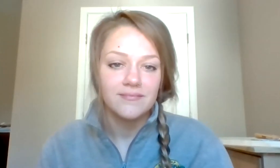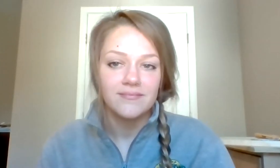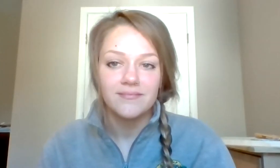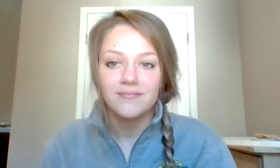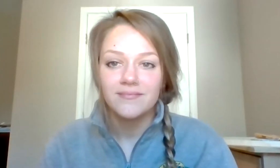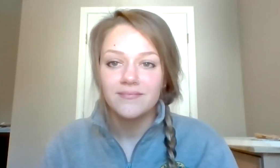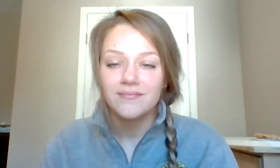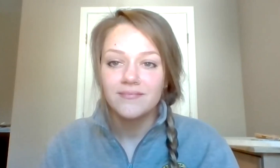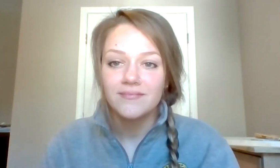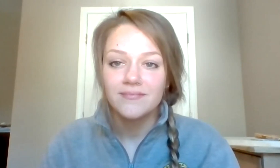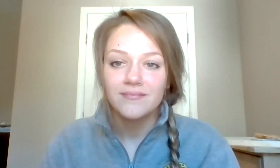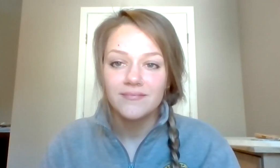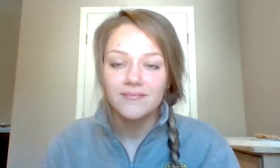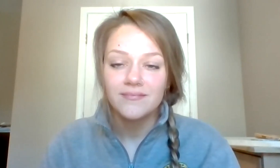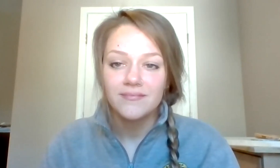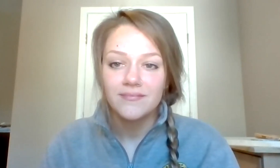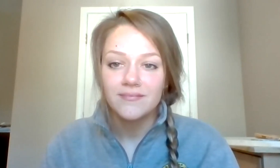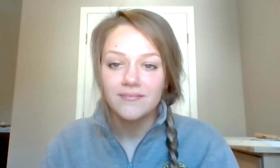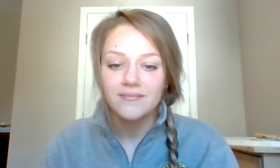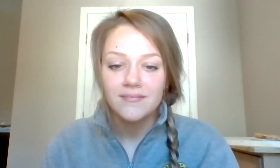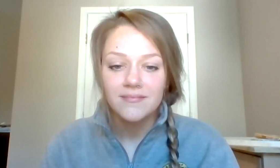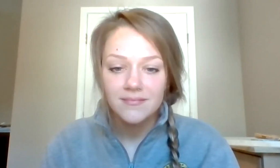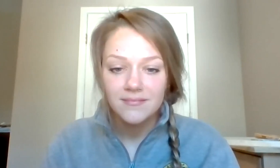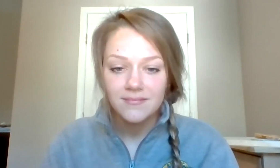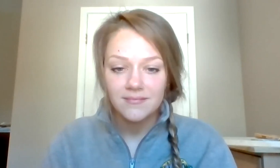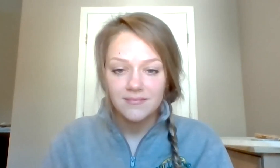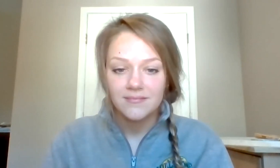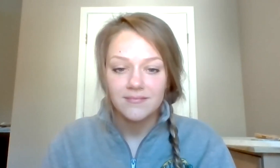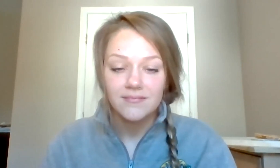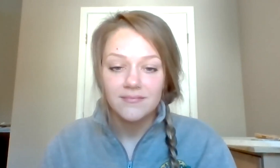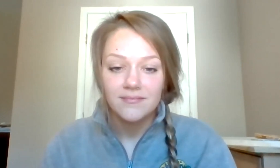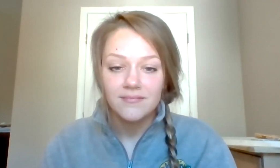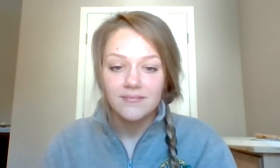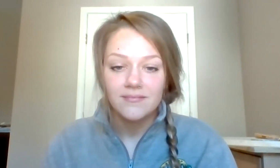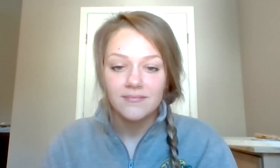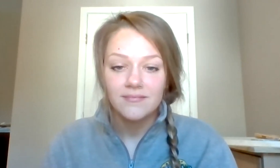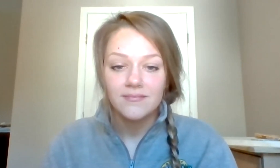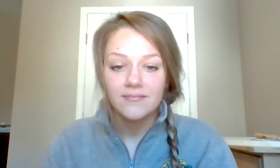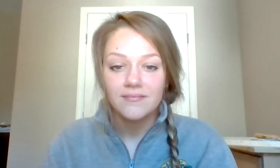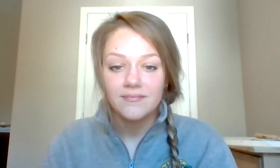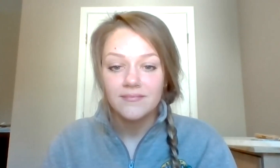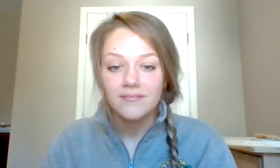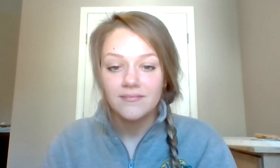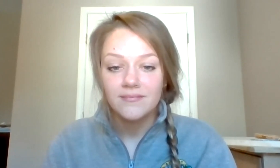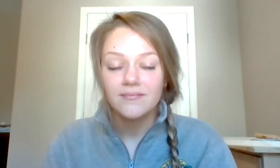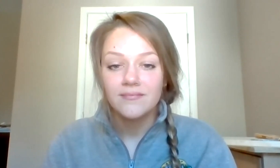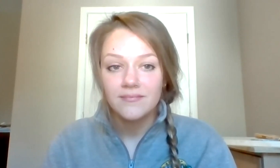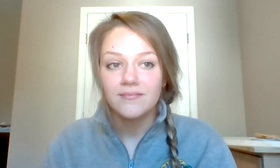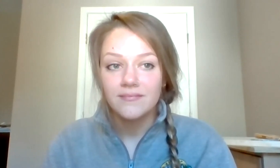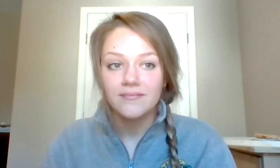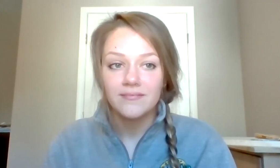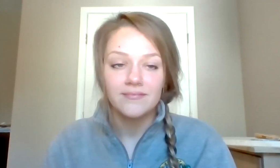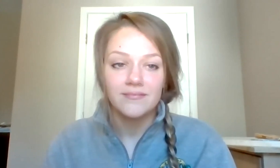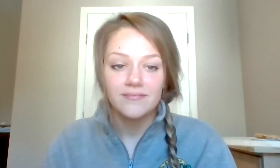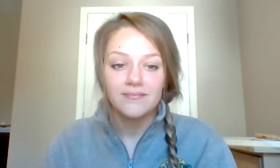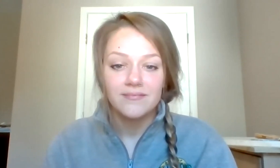pause for questions. So as you're watching these, if you have questions about the plants that that you're